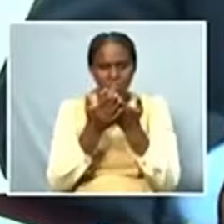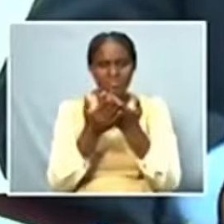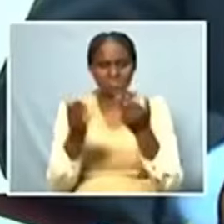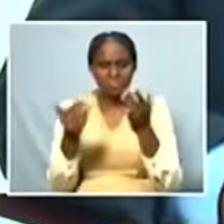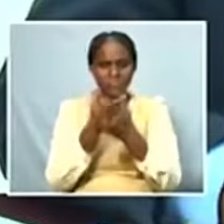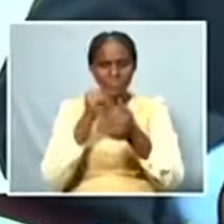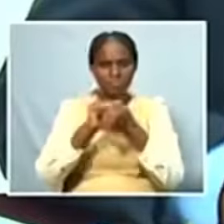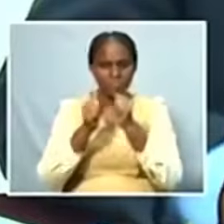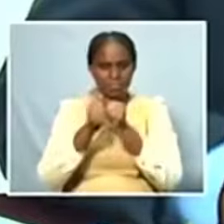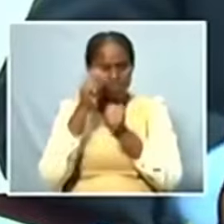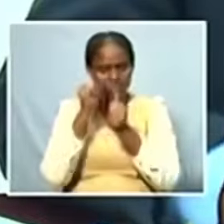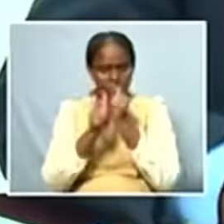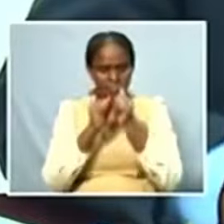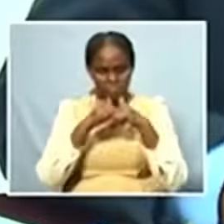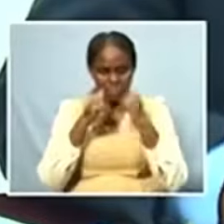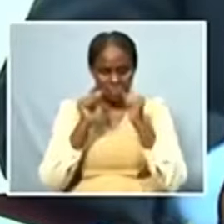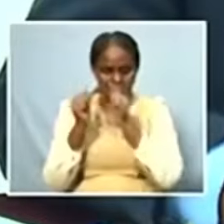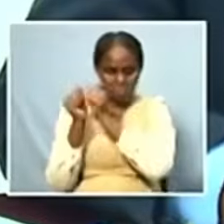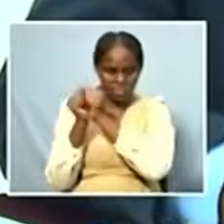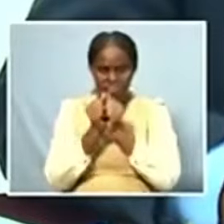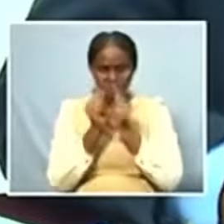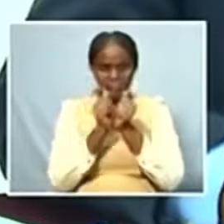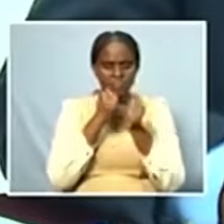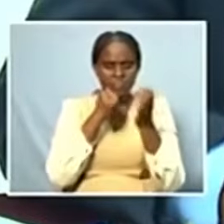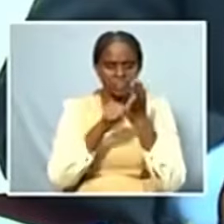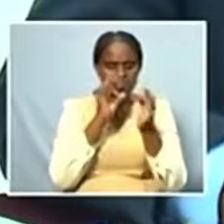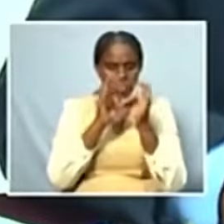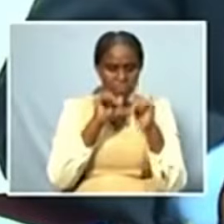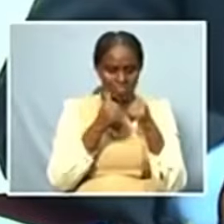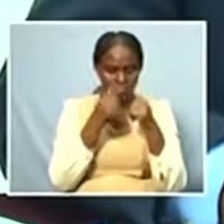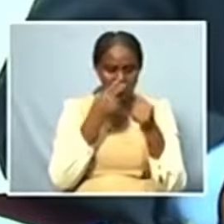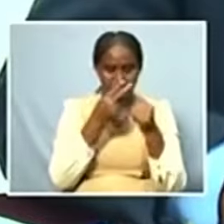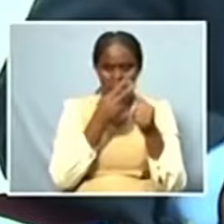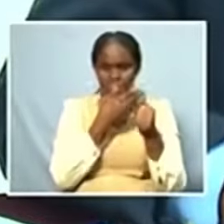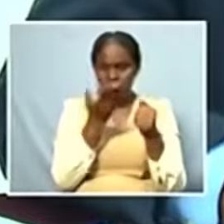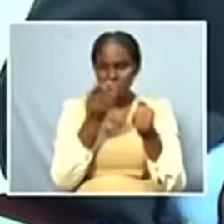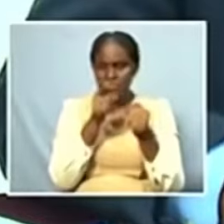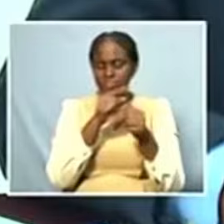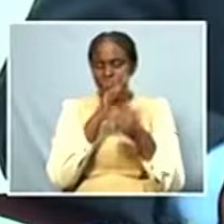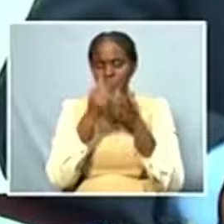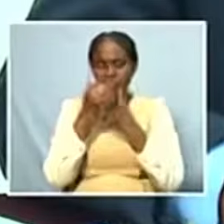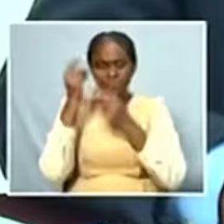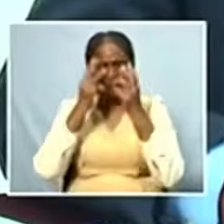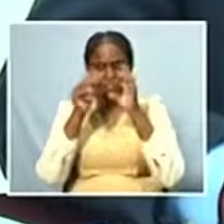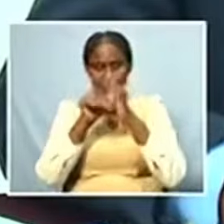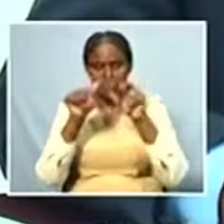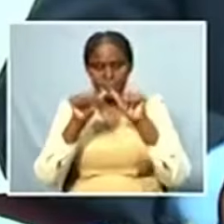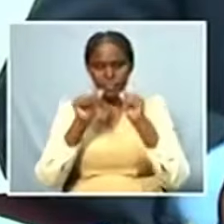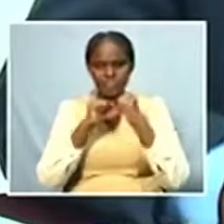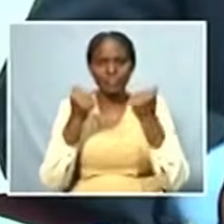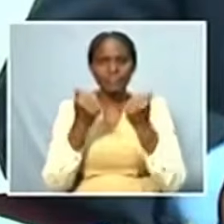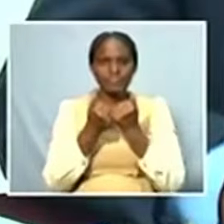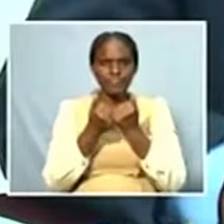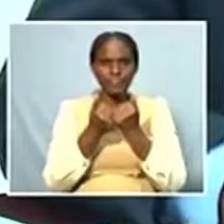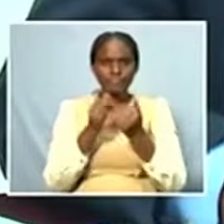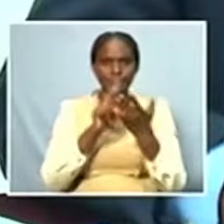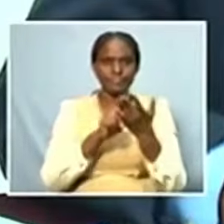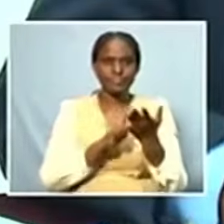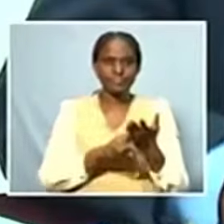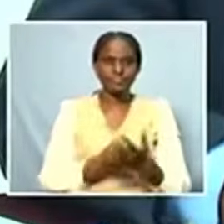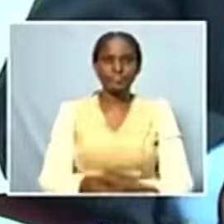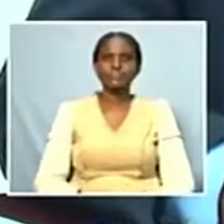problem because we could have come with a letter if we saw that there was that concern in the Auditor General's